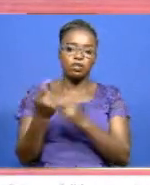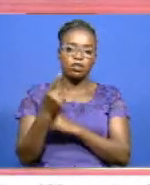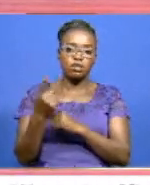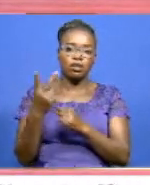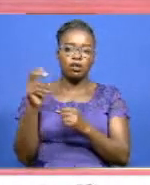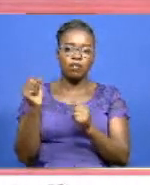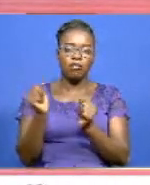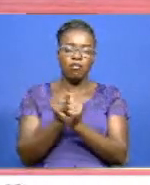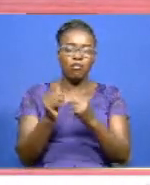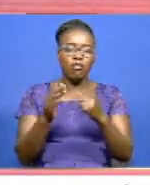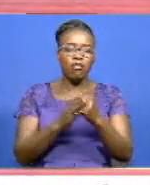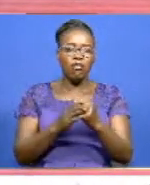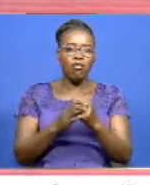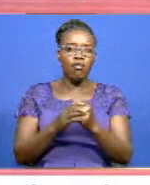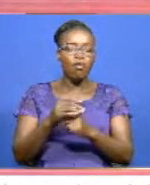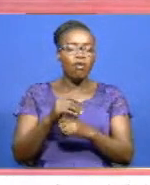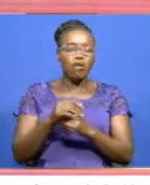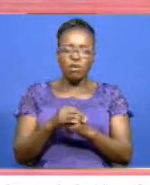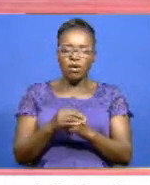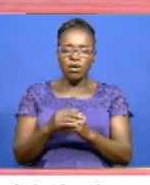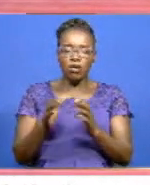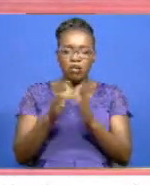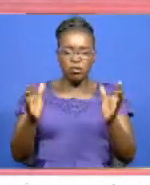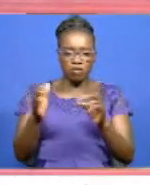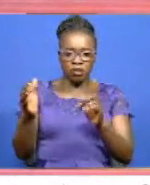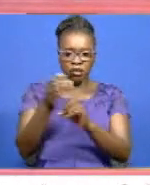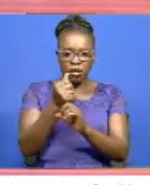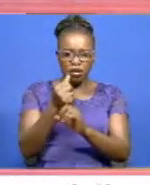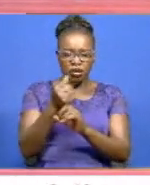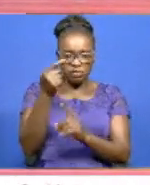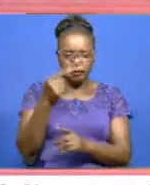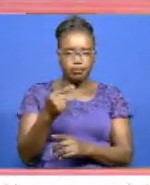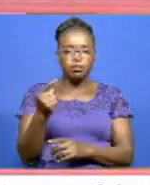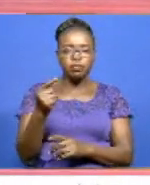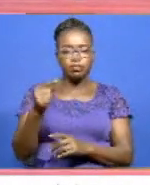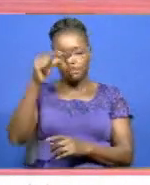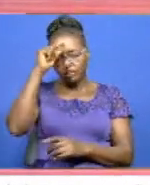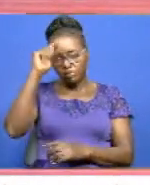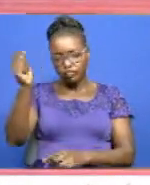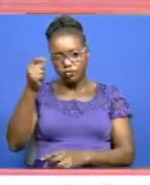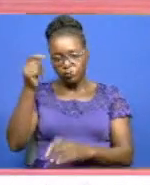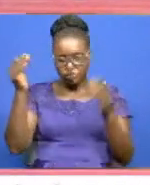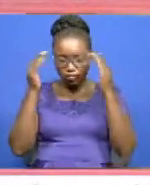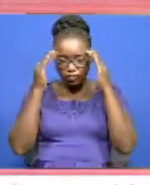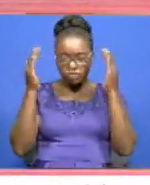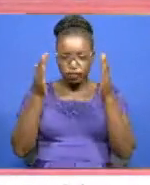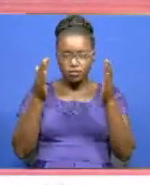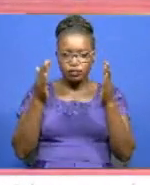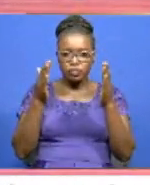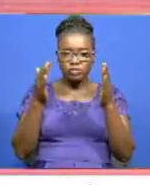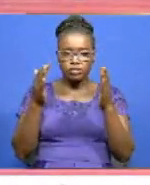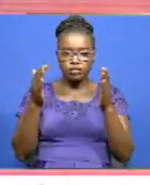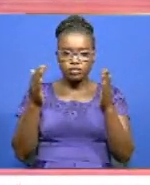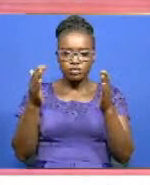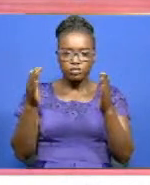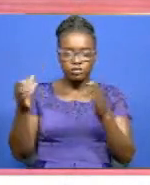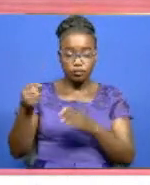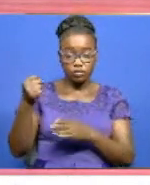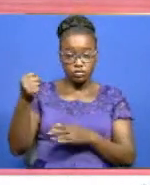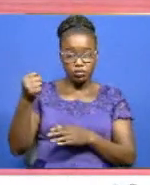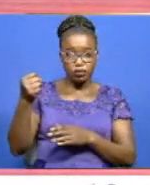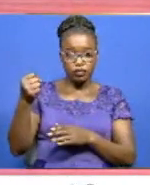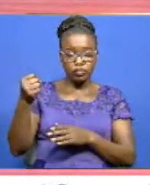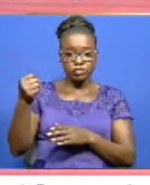was a momentous achievement that marked the government of Kenya's commitment to upholding and